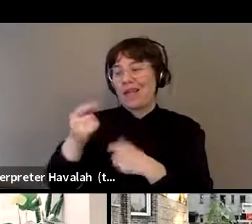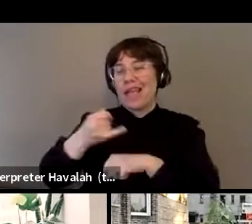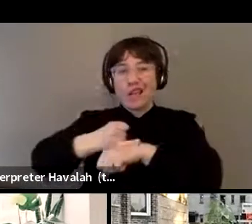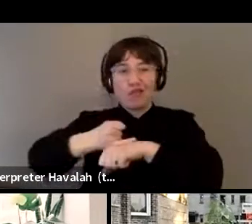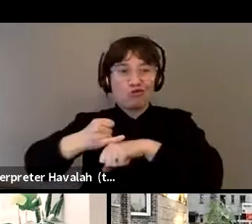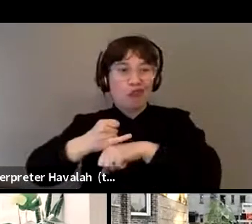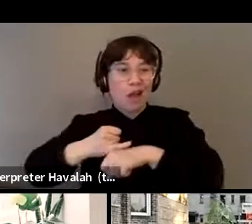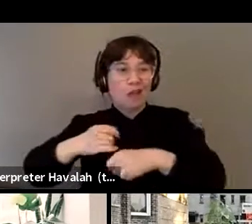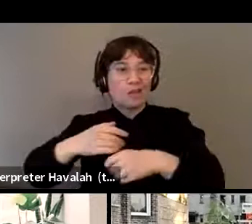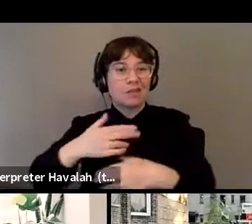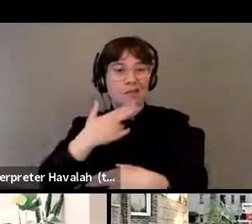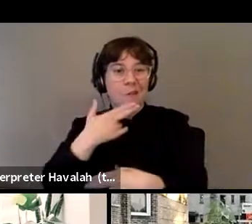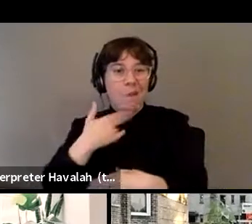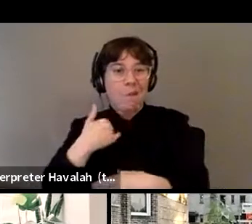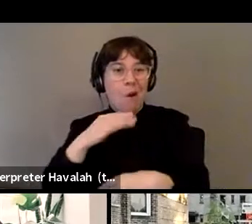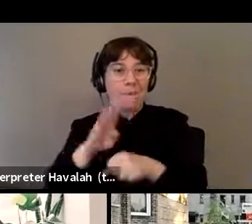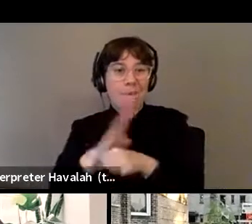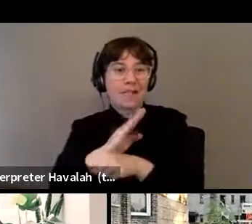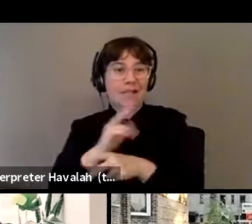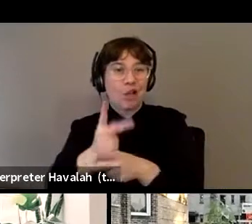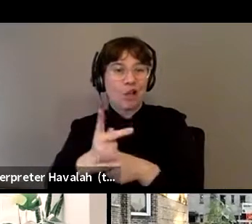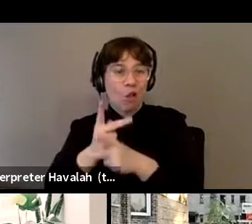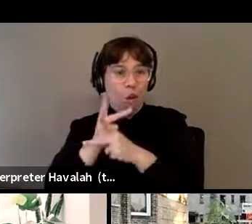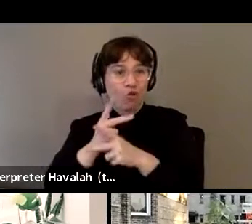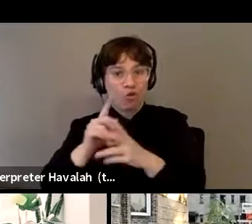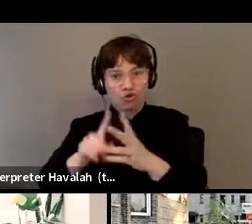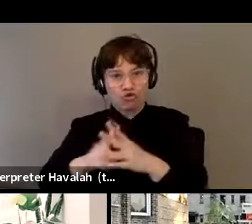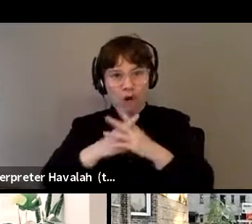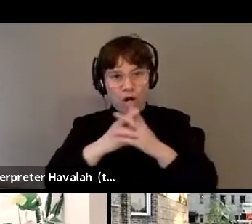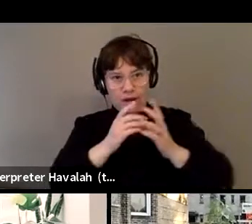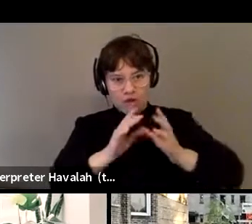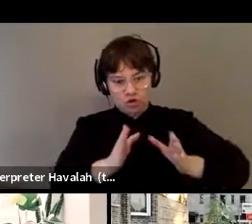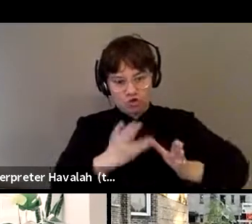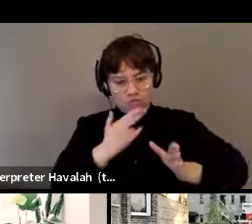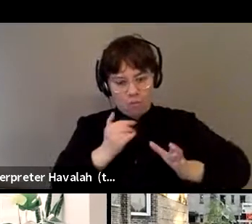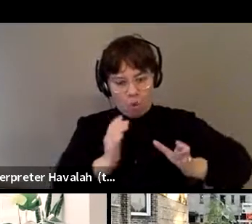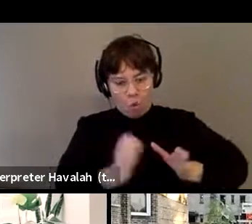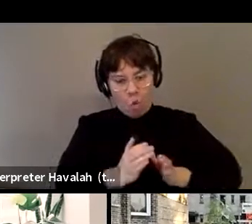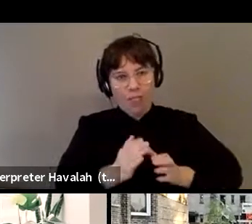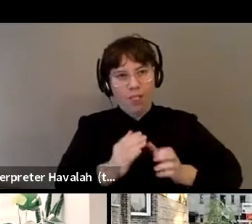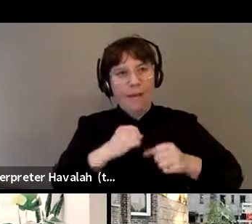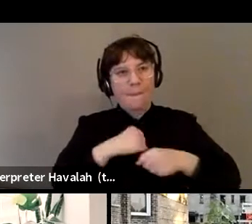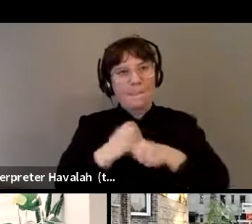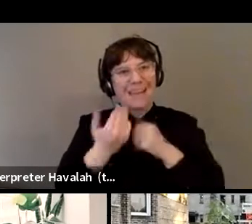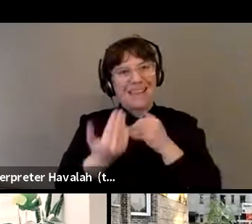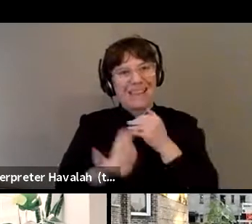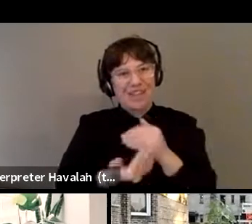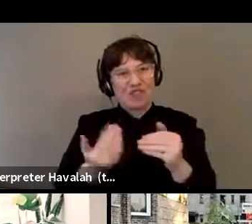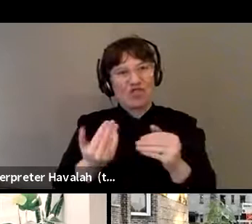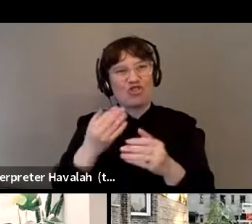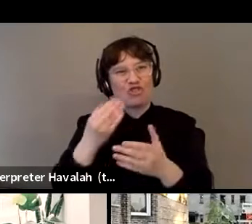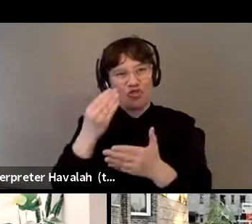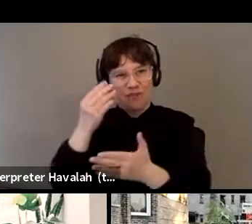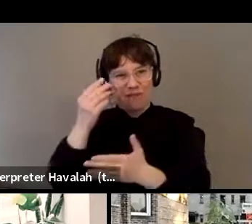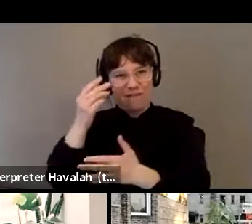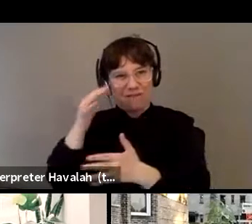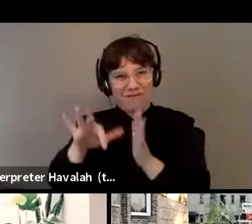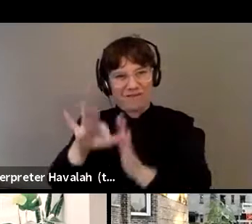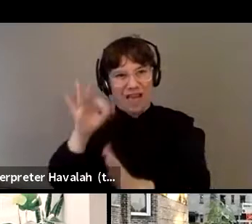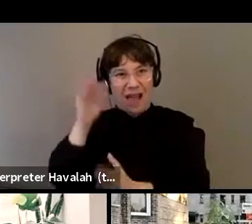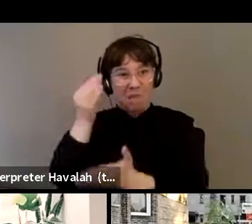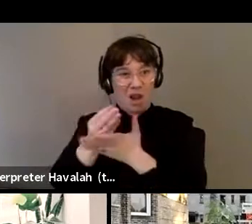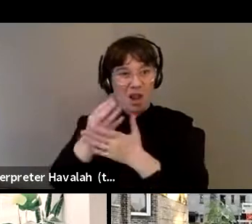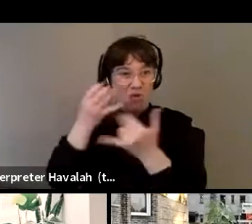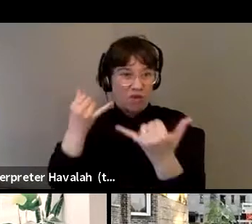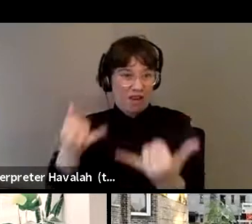just coming in and starting small and getting that traction makes it a little bit easier to unlock funding. And we're in a time